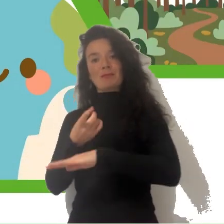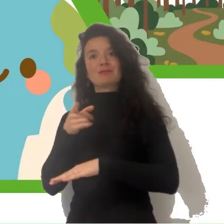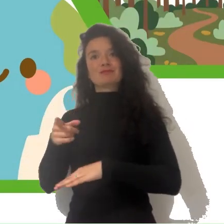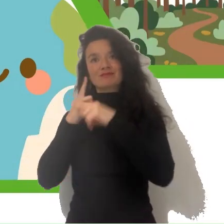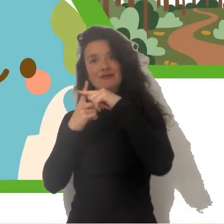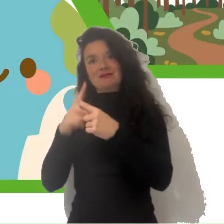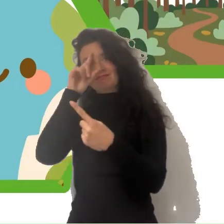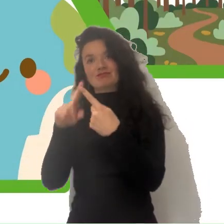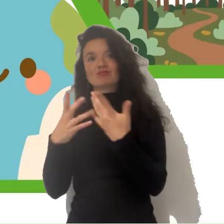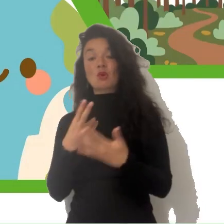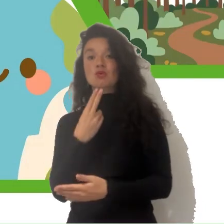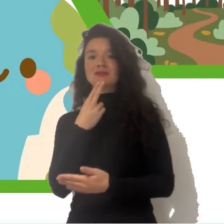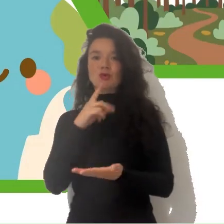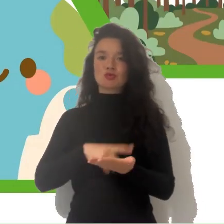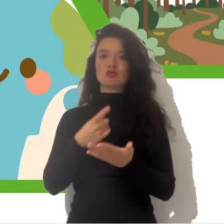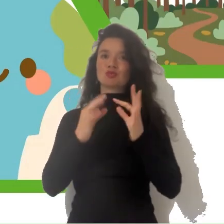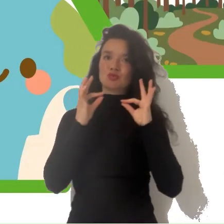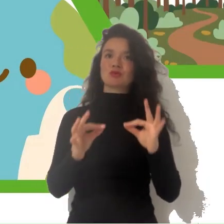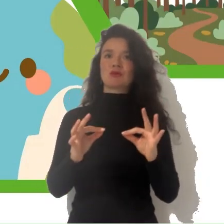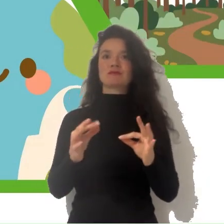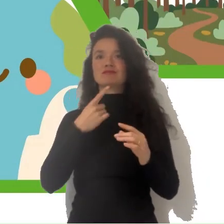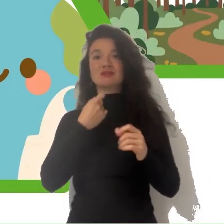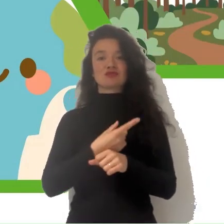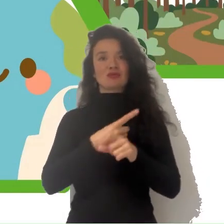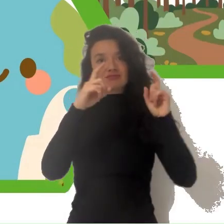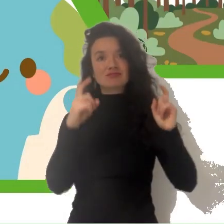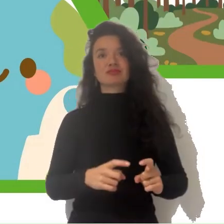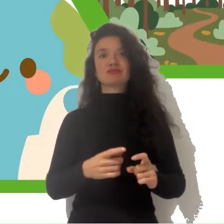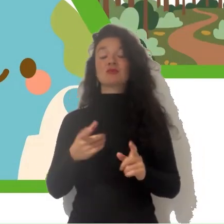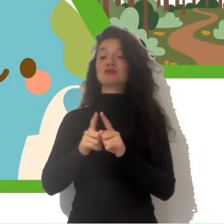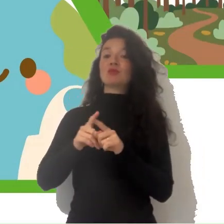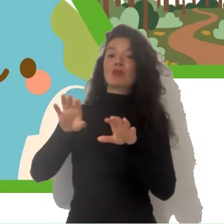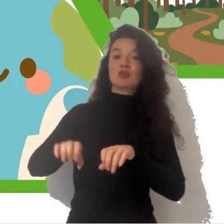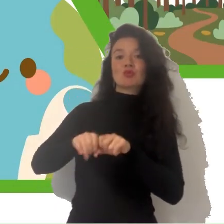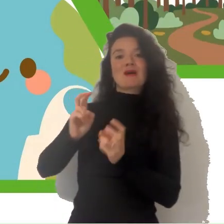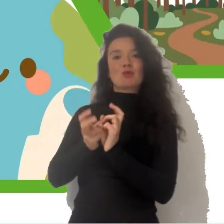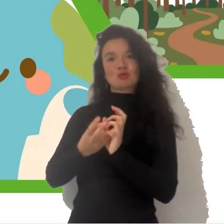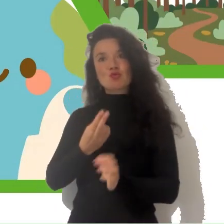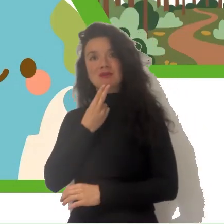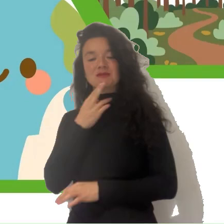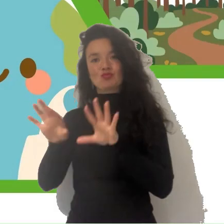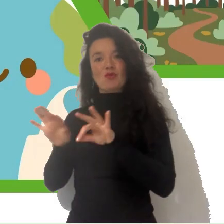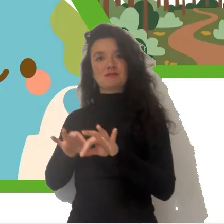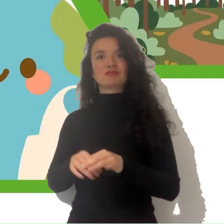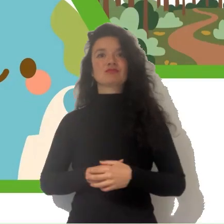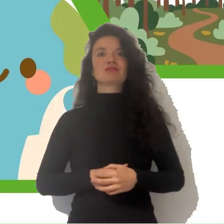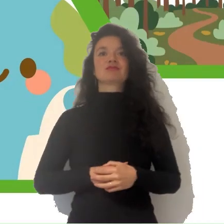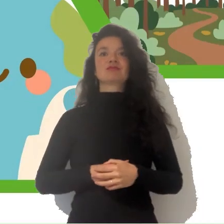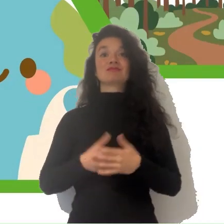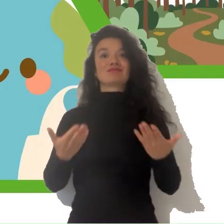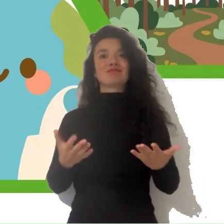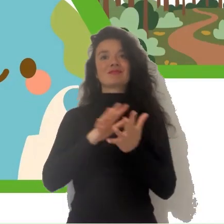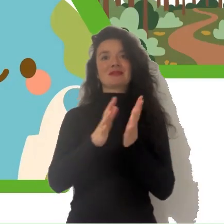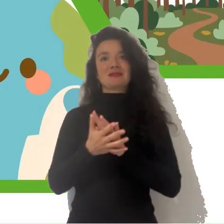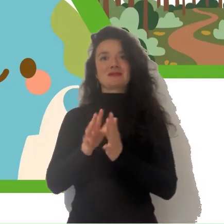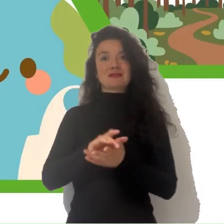other hand, sustainable consumption and production aim to use resources wisely and reduce waste and choose products that